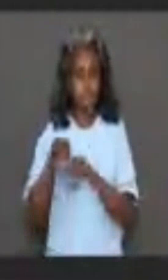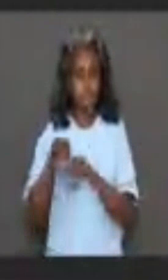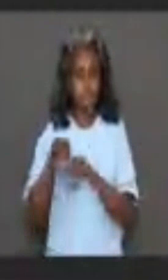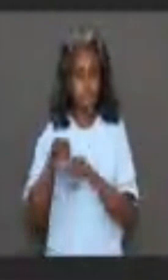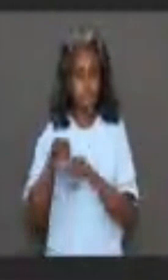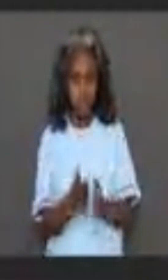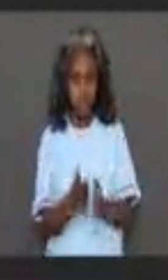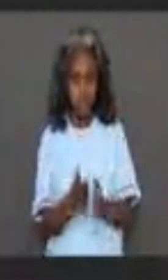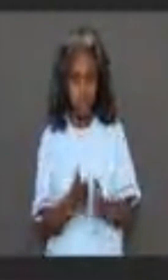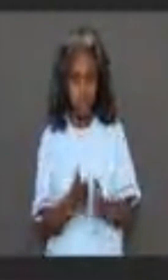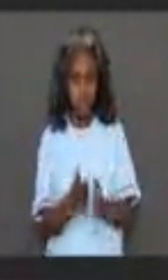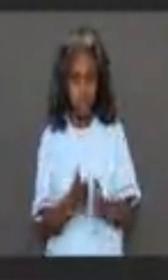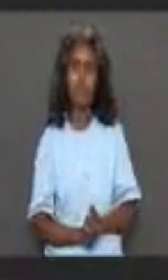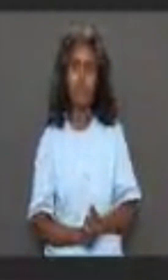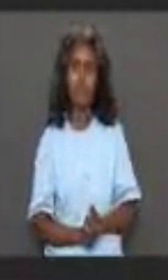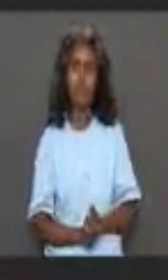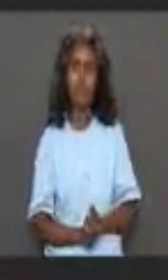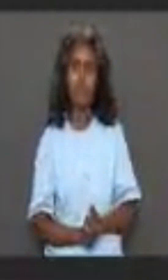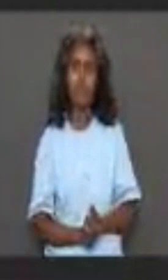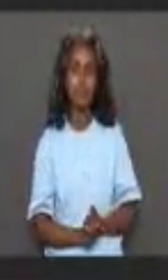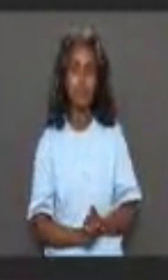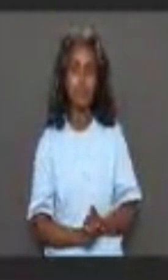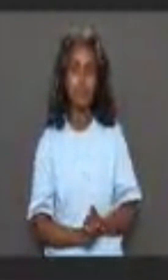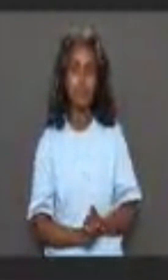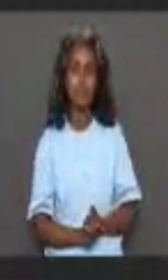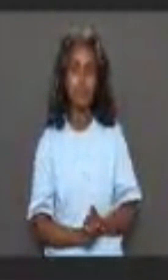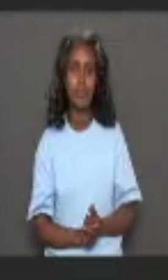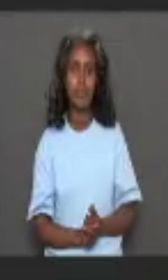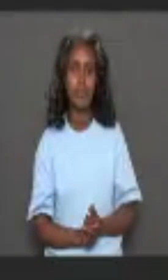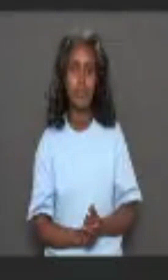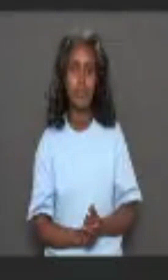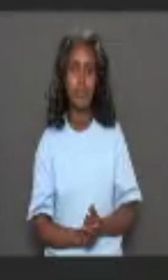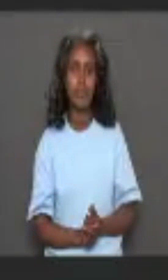Students, let's get ready.